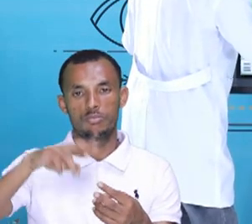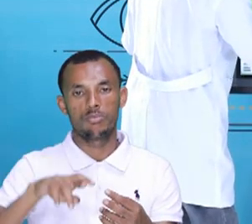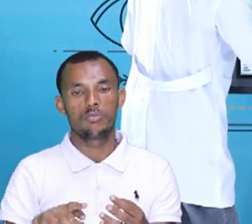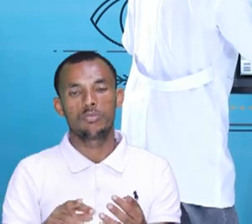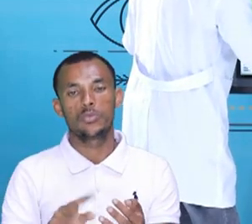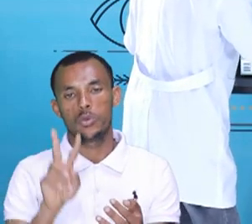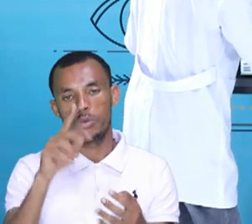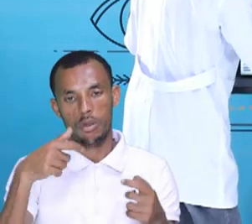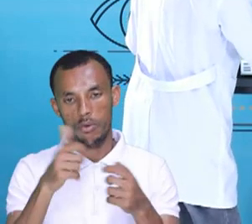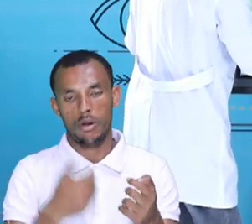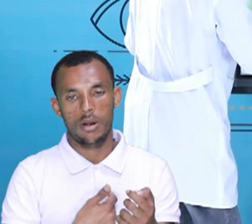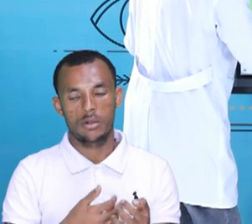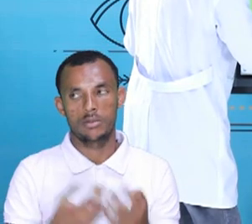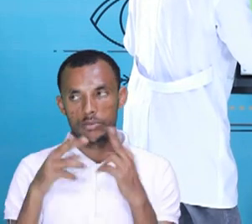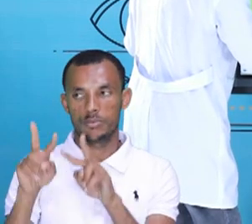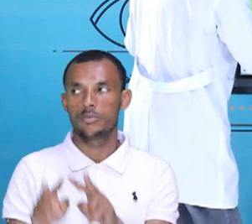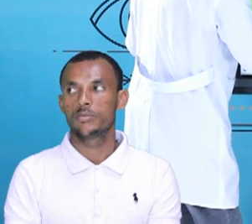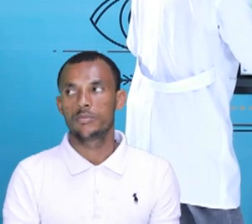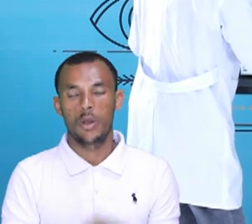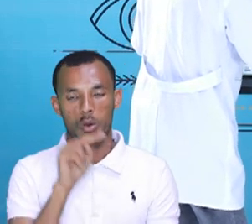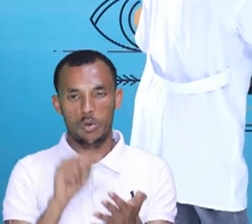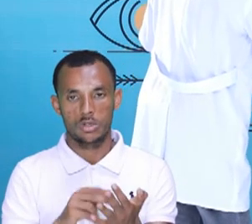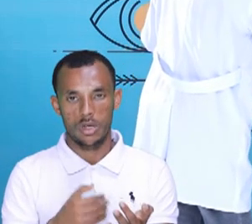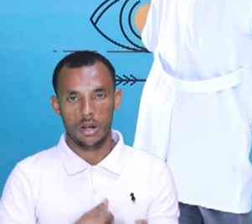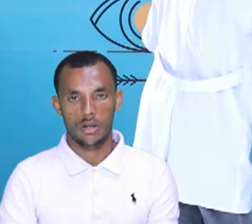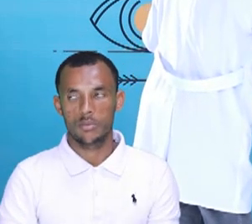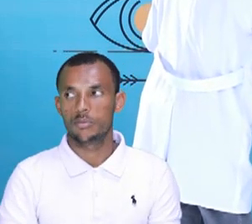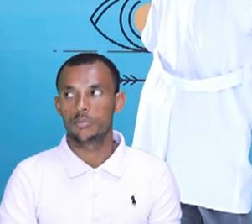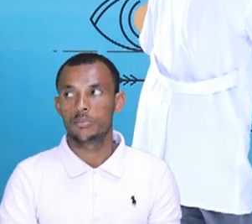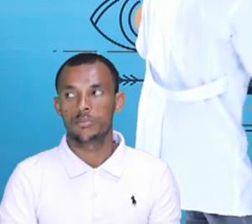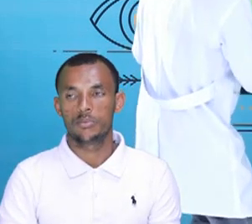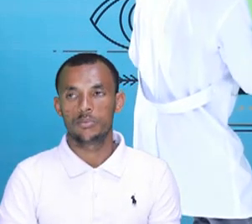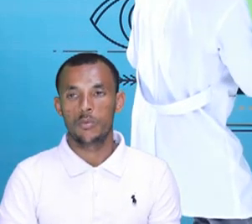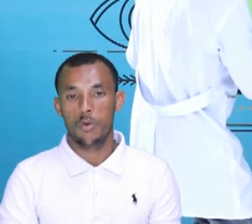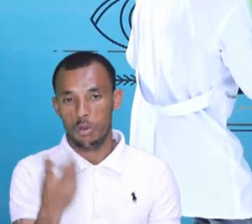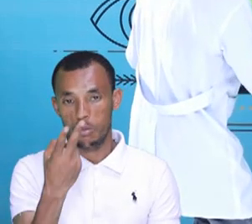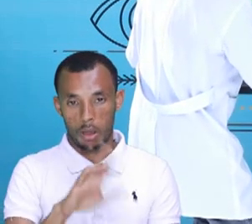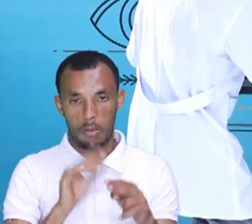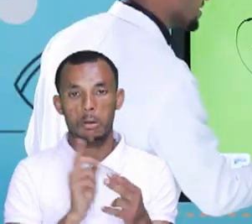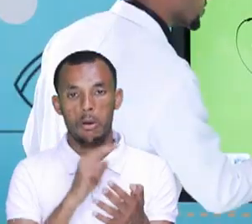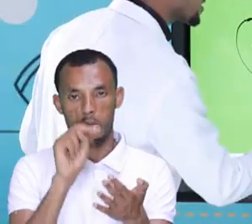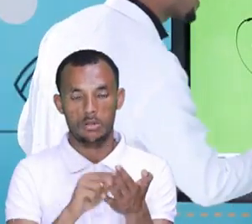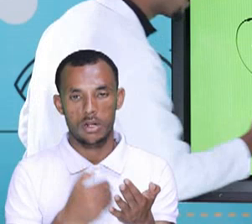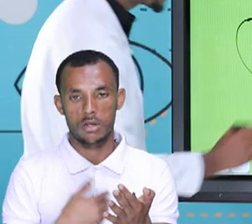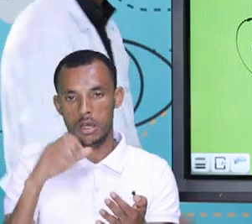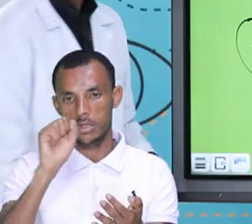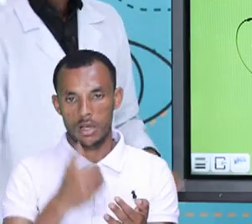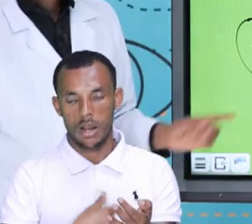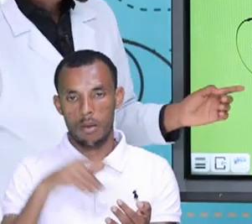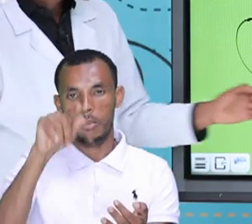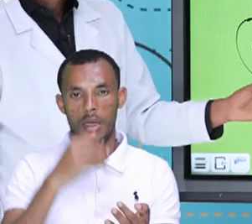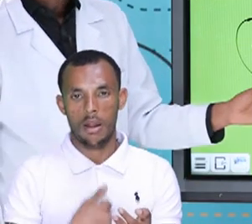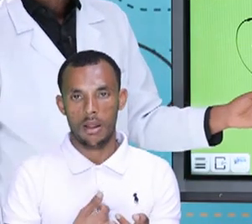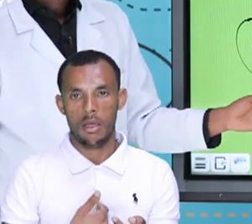Here, 2 electrons are present. This one is nucleus. Again, this is nucleus. This is S. This one is P. What types